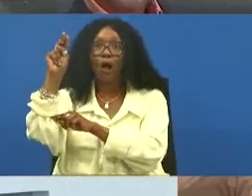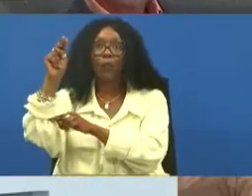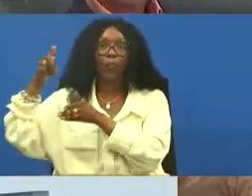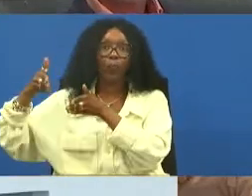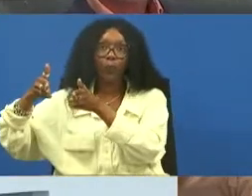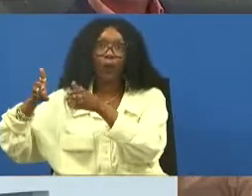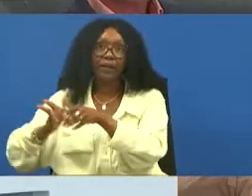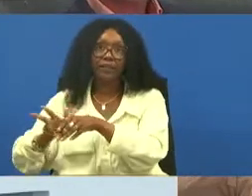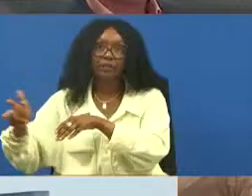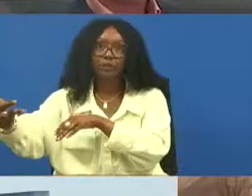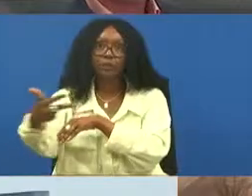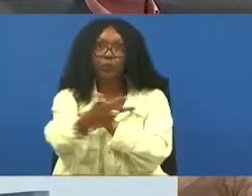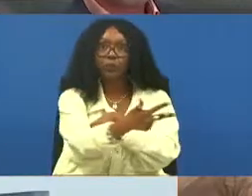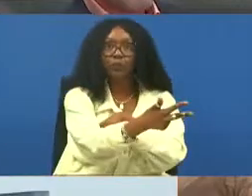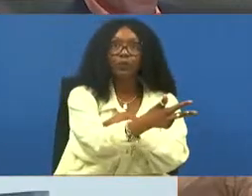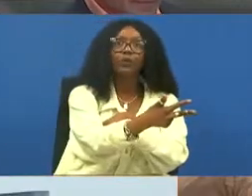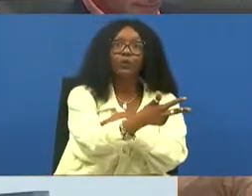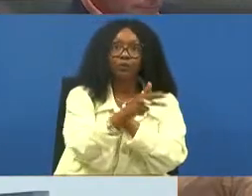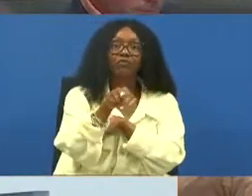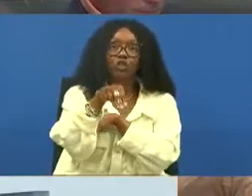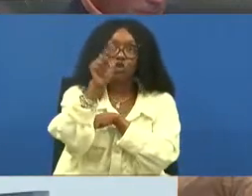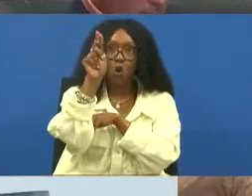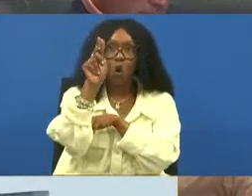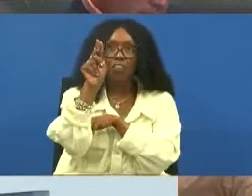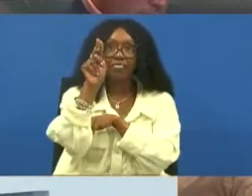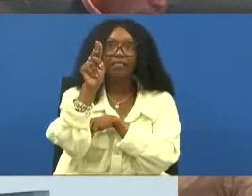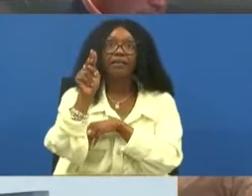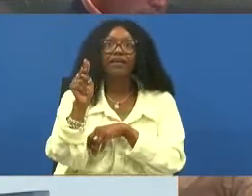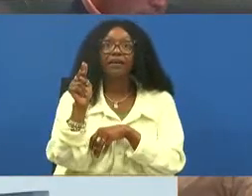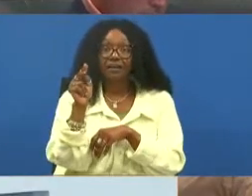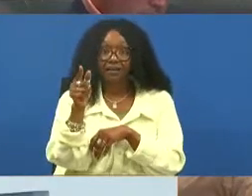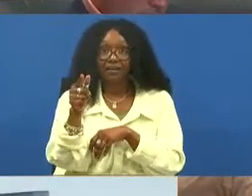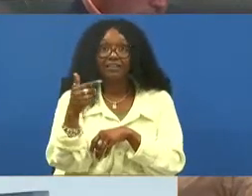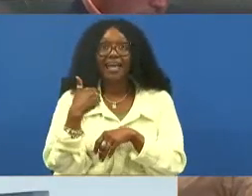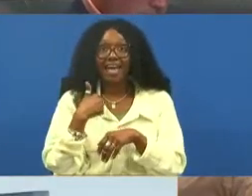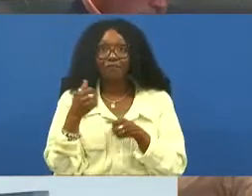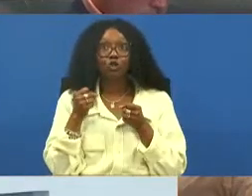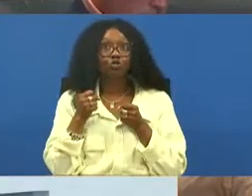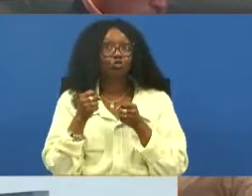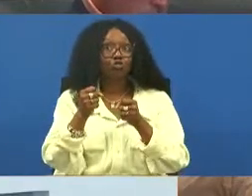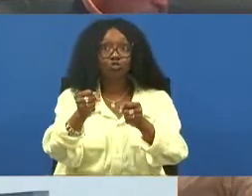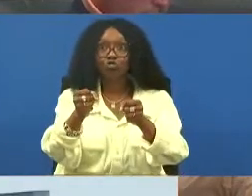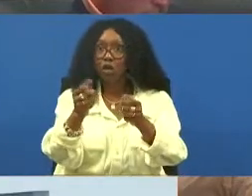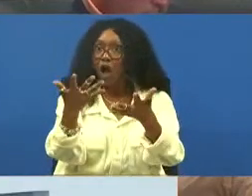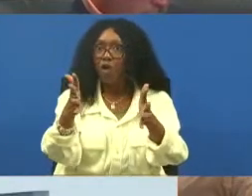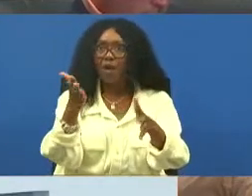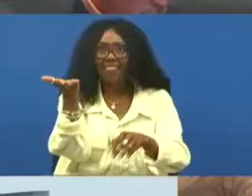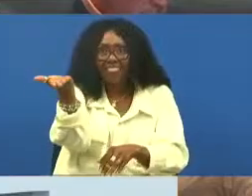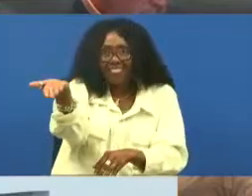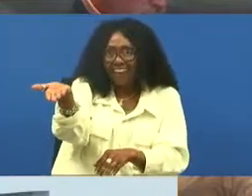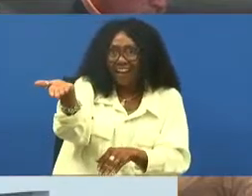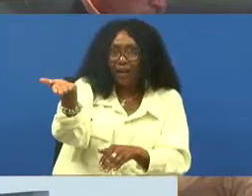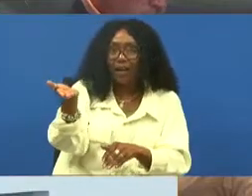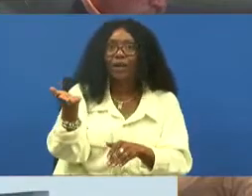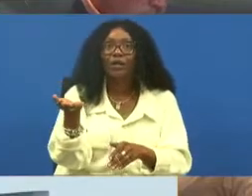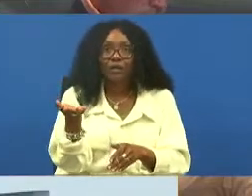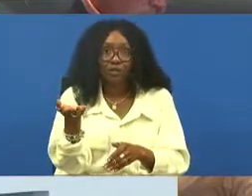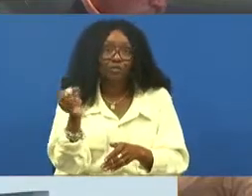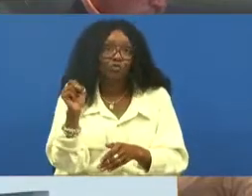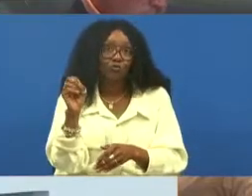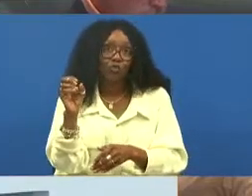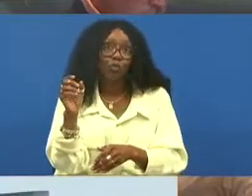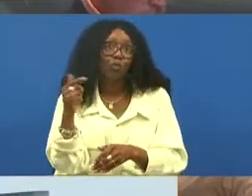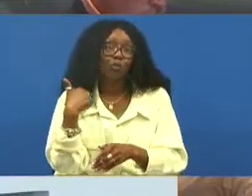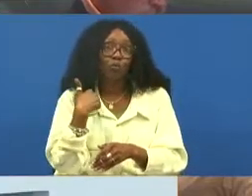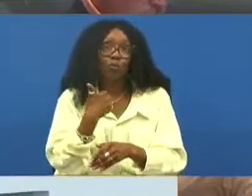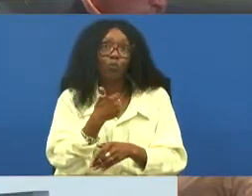be a benefit to them. In fact, the subdivision to the north has a street stubbed out already. So it was anticipated that